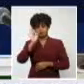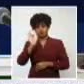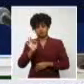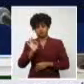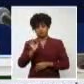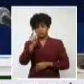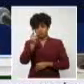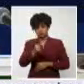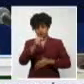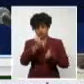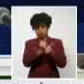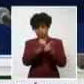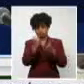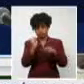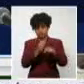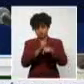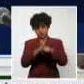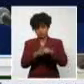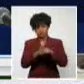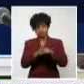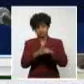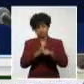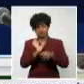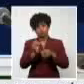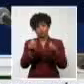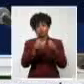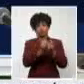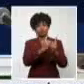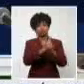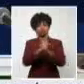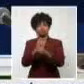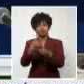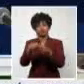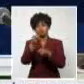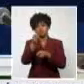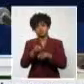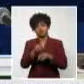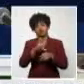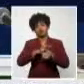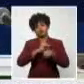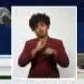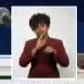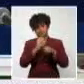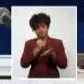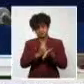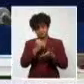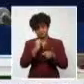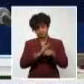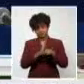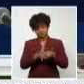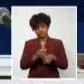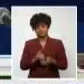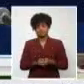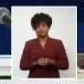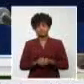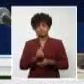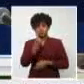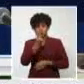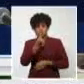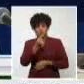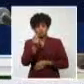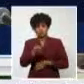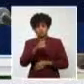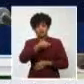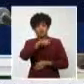1,581, that is 89.7% of all confirmed cases, have a relationship with contacts that had